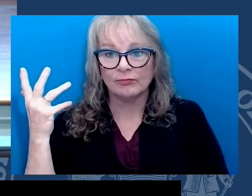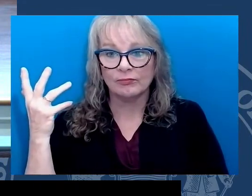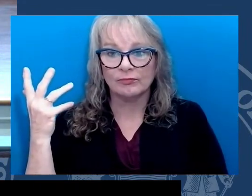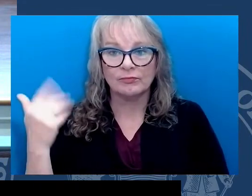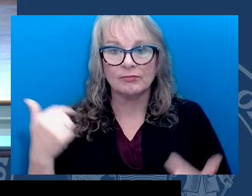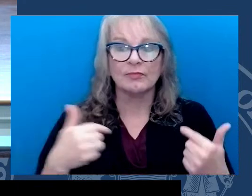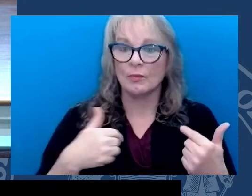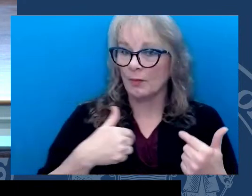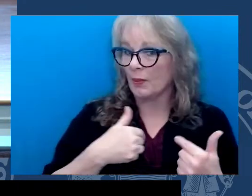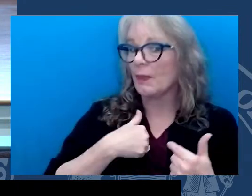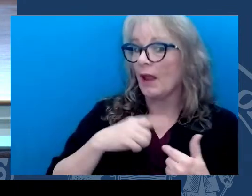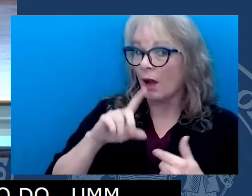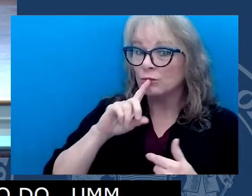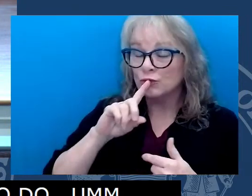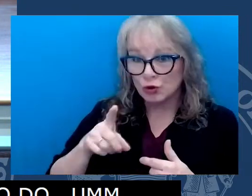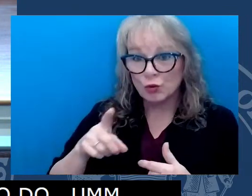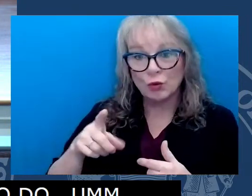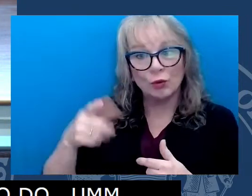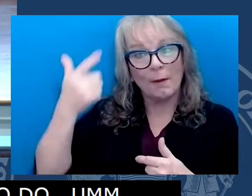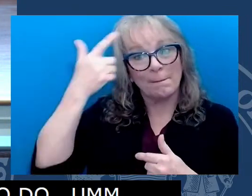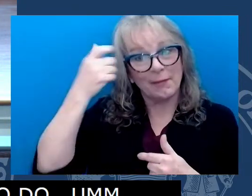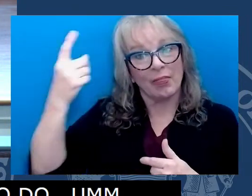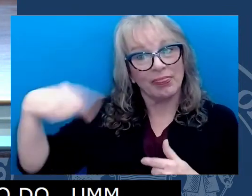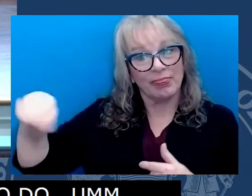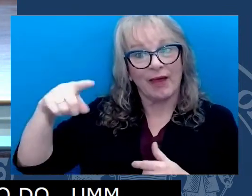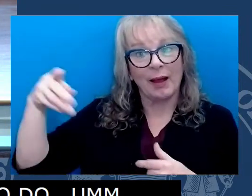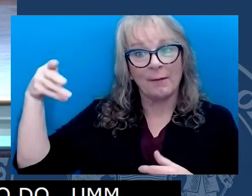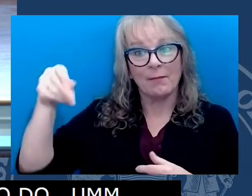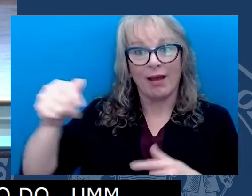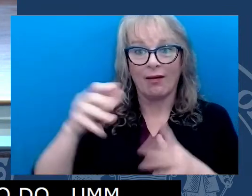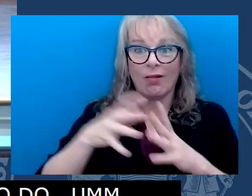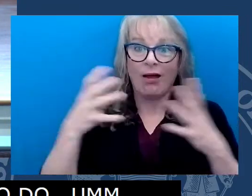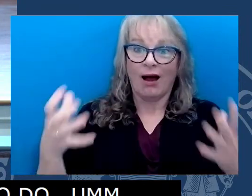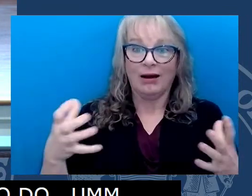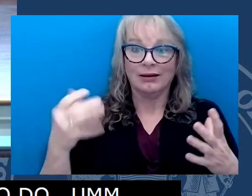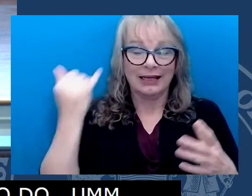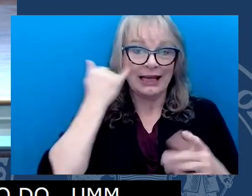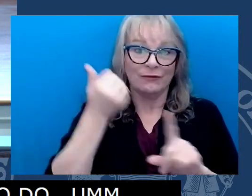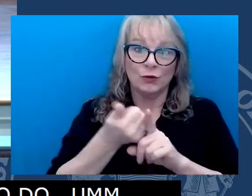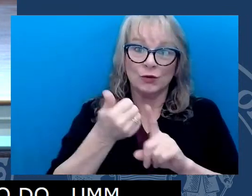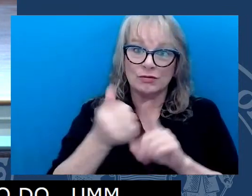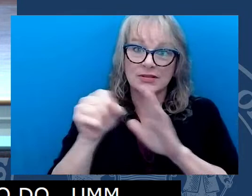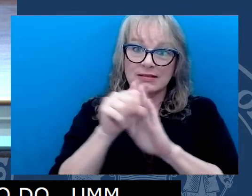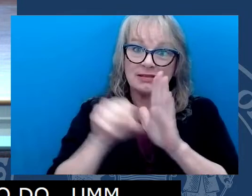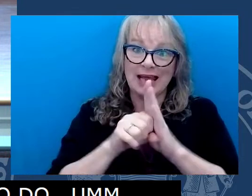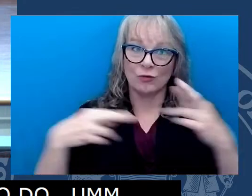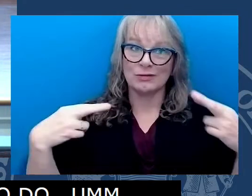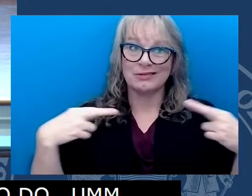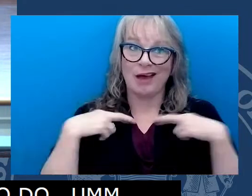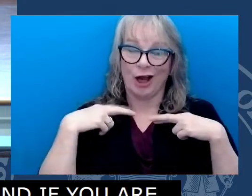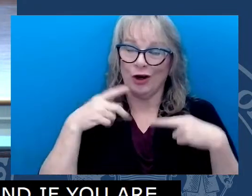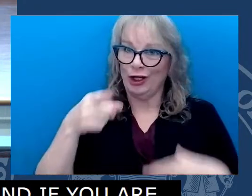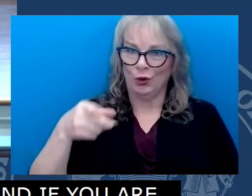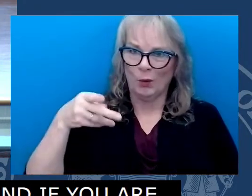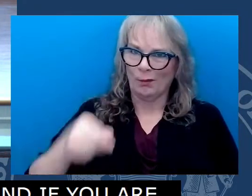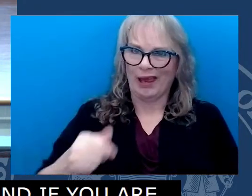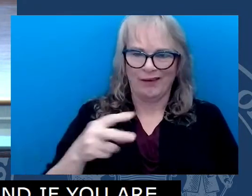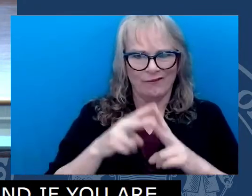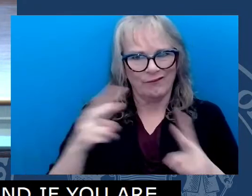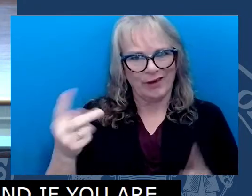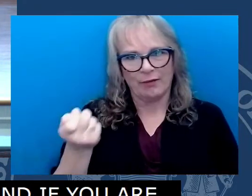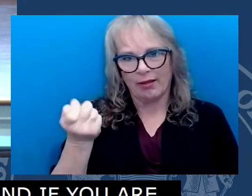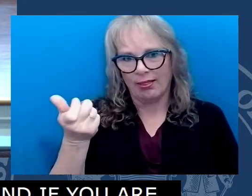because they don't pay they pay a lot. Yes, they do. And if you're a state retiree, you pay very, very little. And don't you think teachers